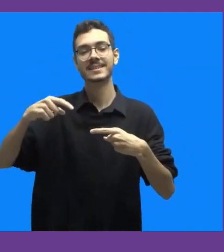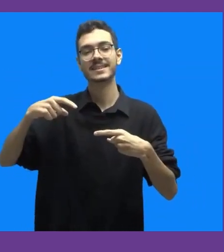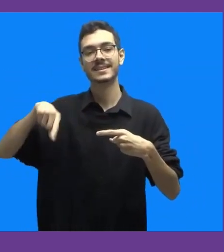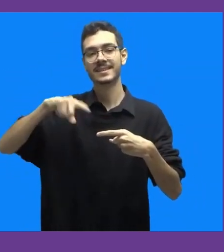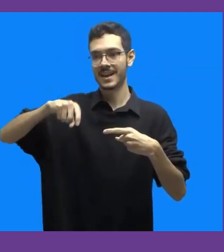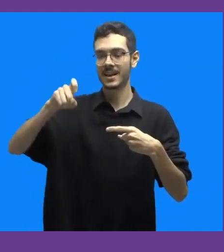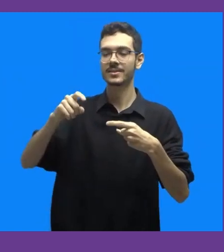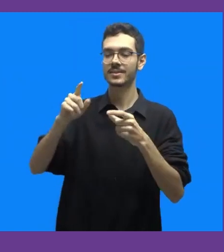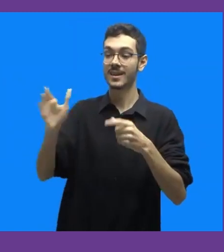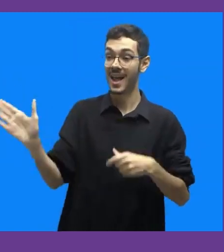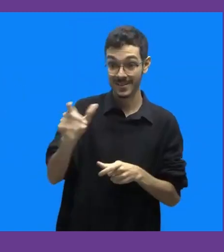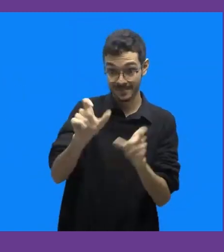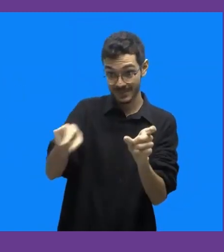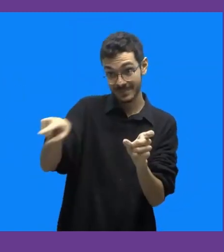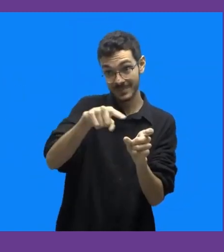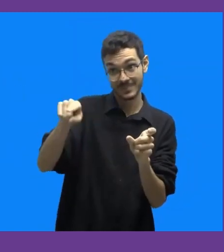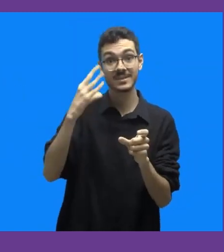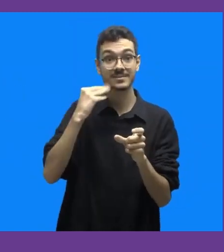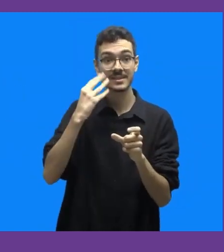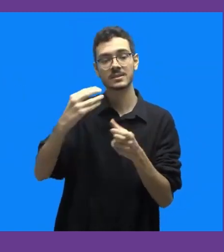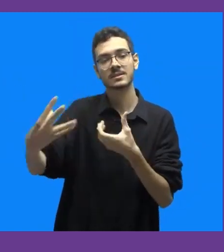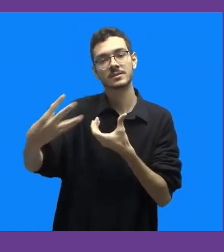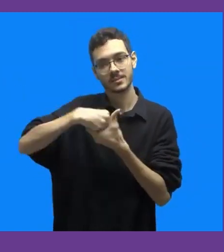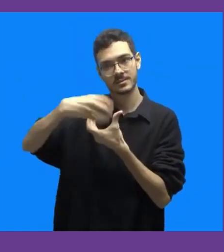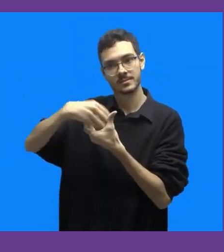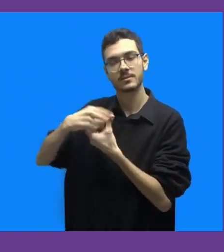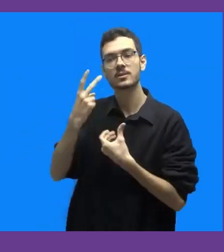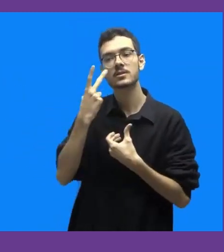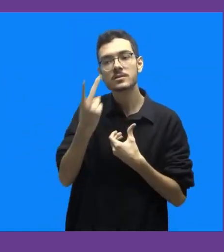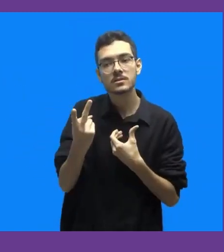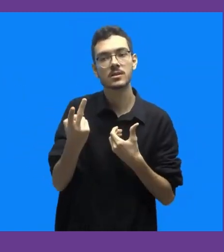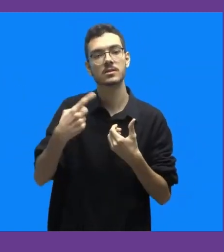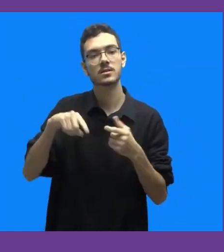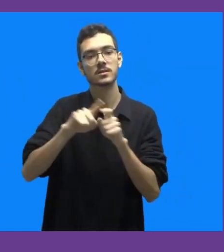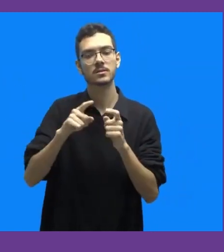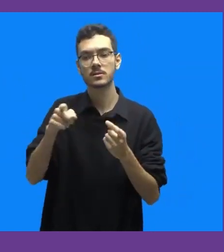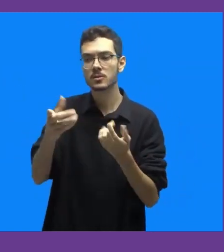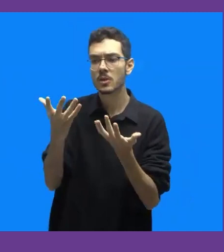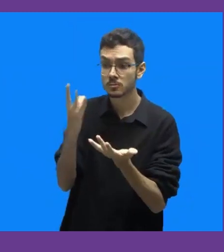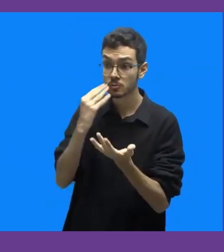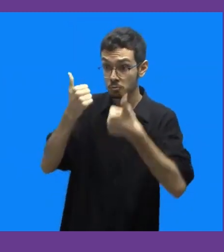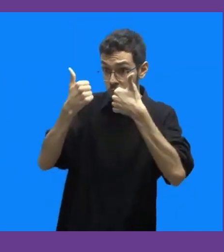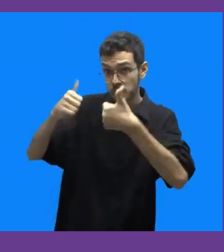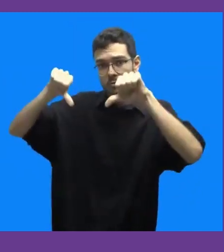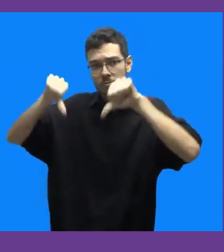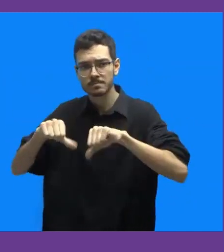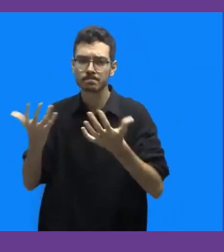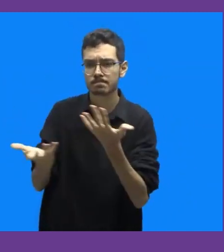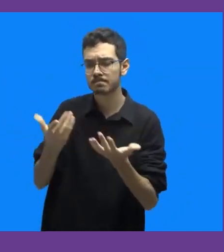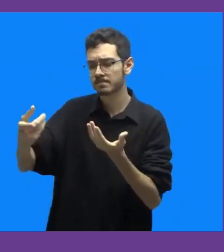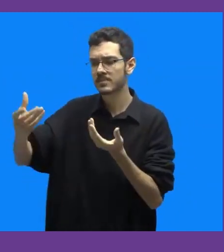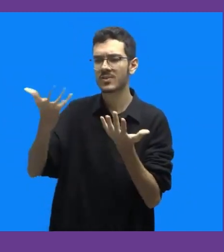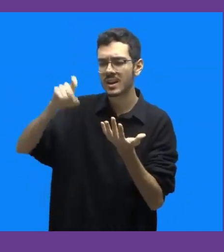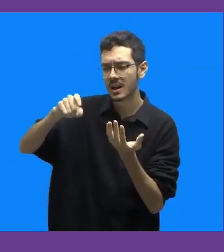to test what we are doing. We need the feedback from people, of course, people within management and people within